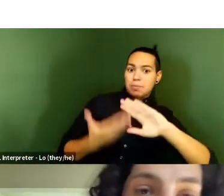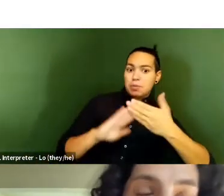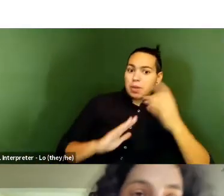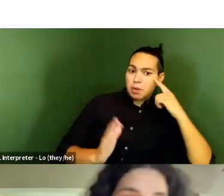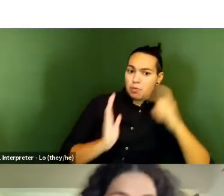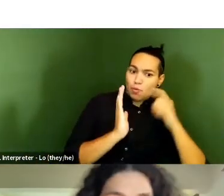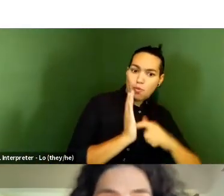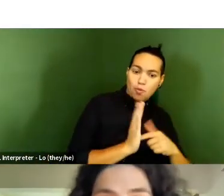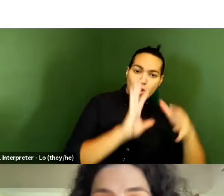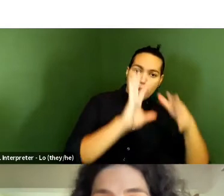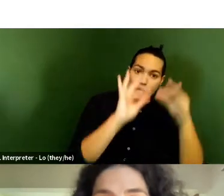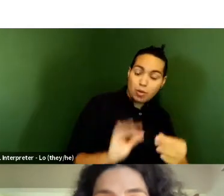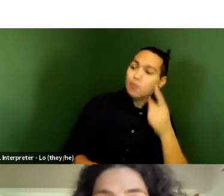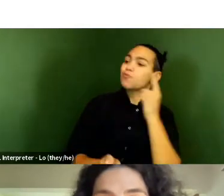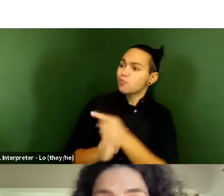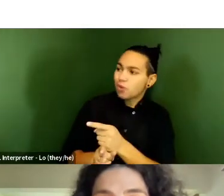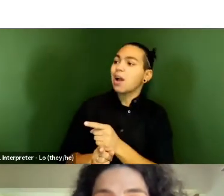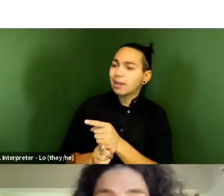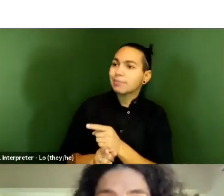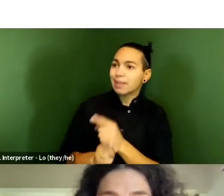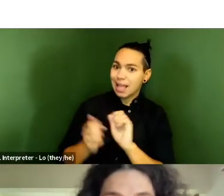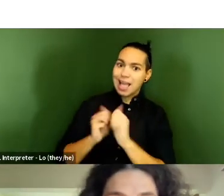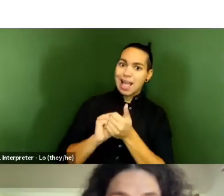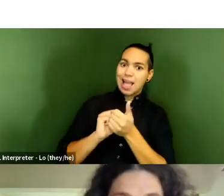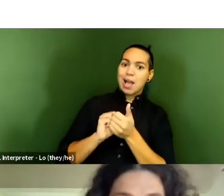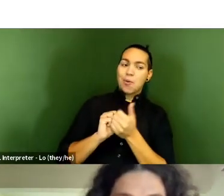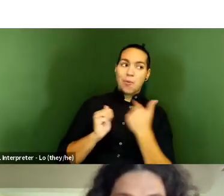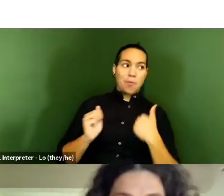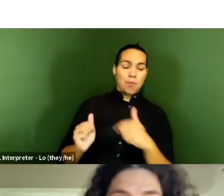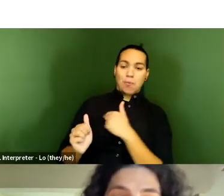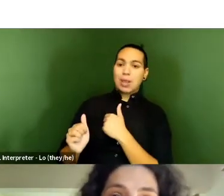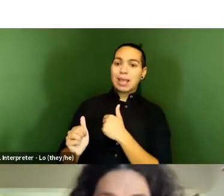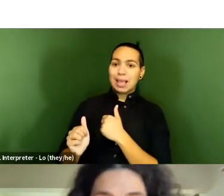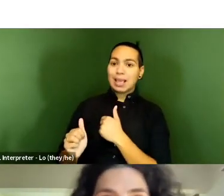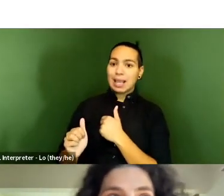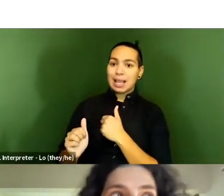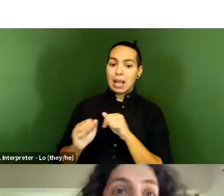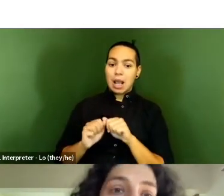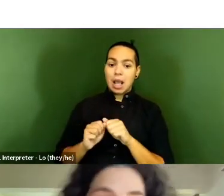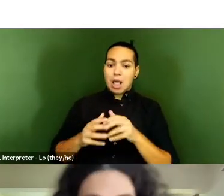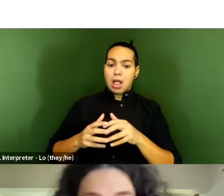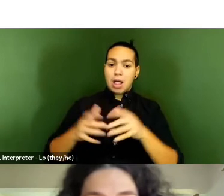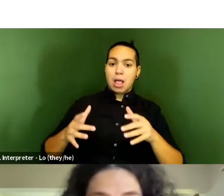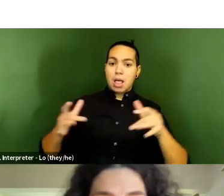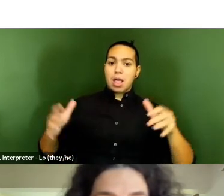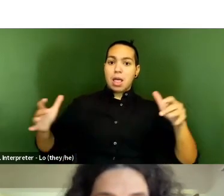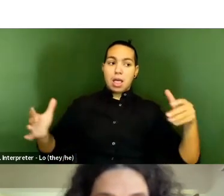is absolutely true. The way that it's being expanded and inherited